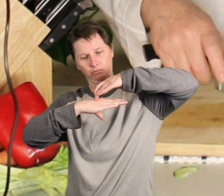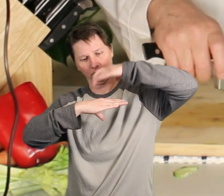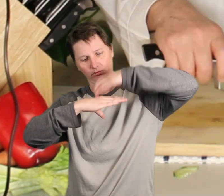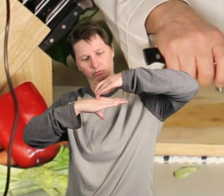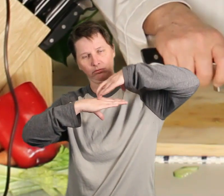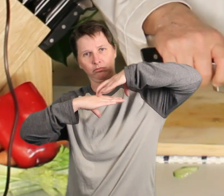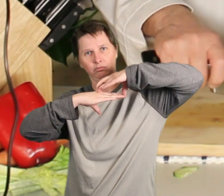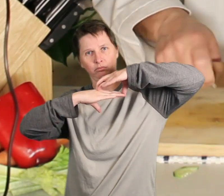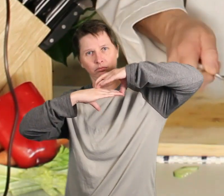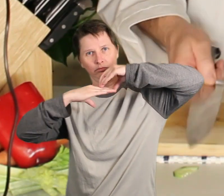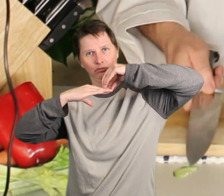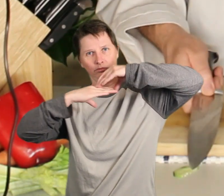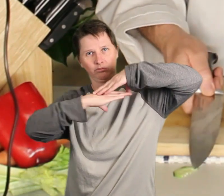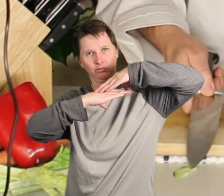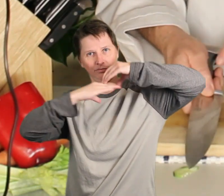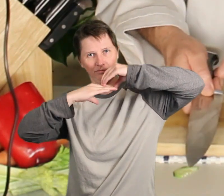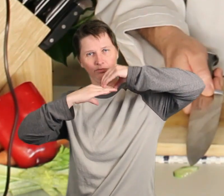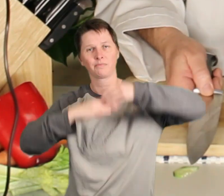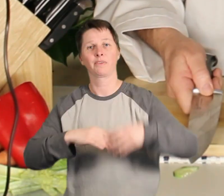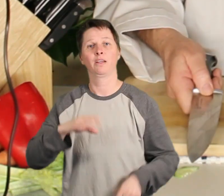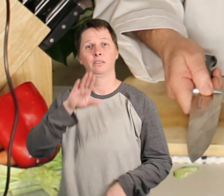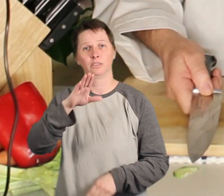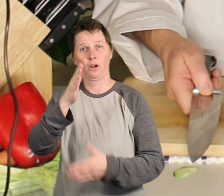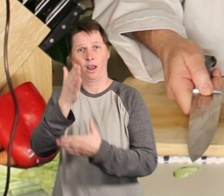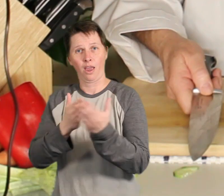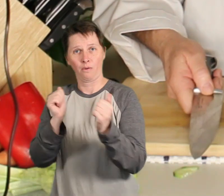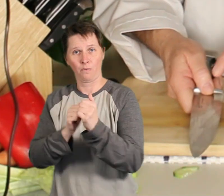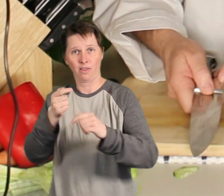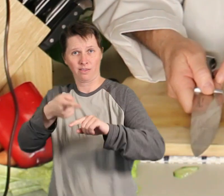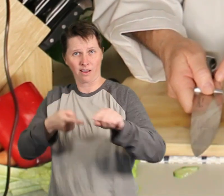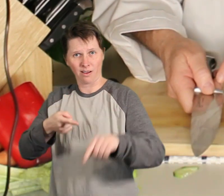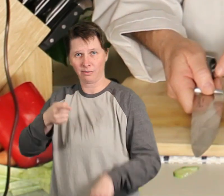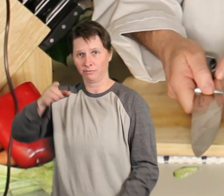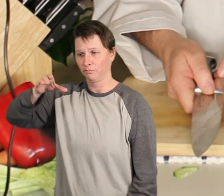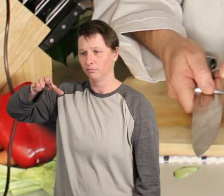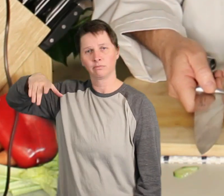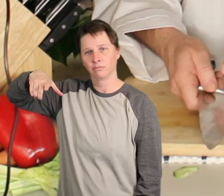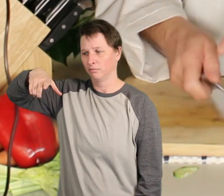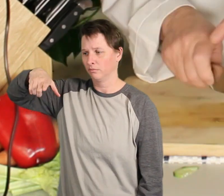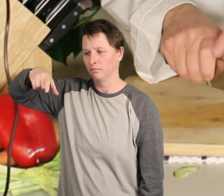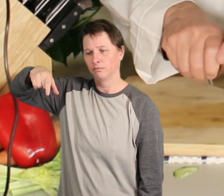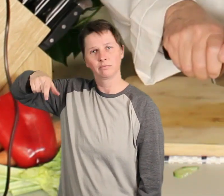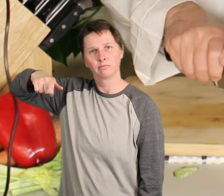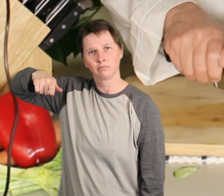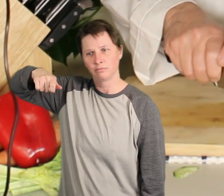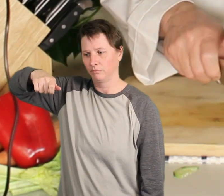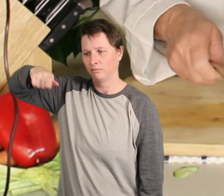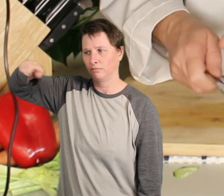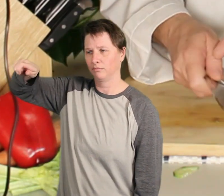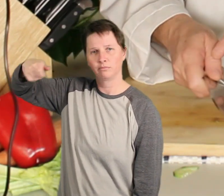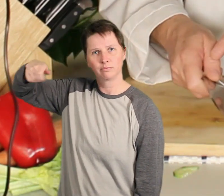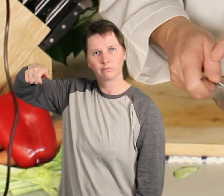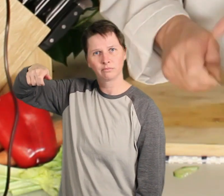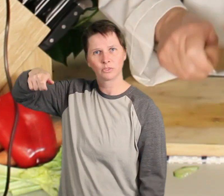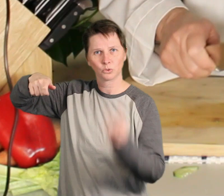on the handle and the forefinger and the thumb choked up on the blade. Doesn't matter if there's a bolster or a hilt. That first